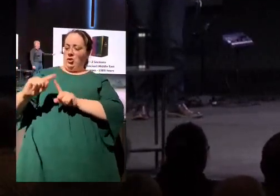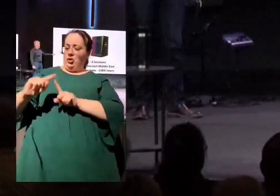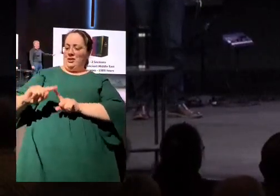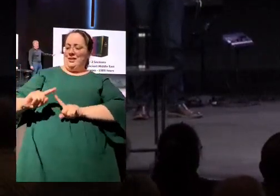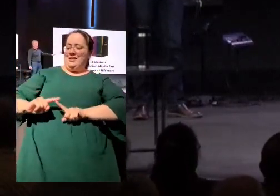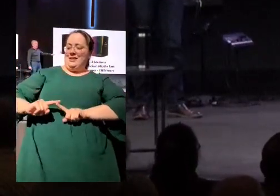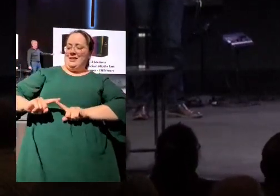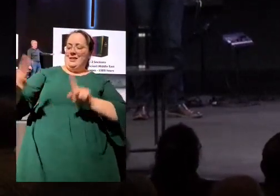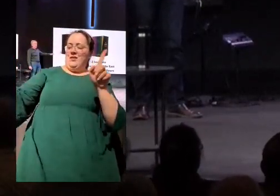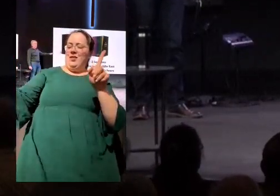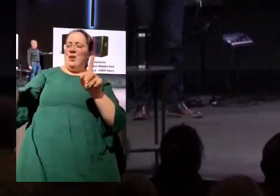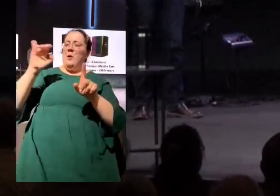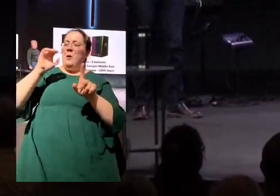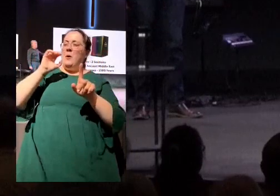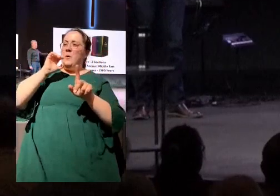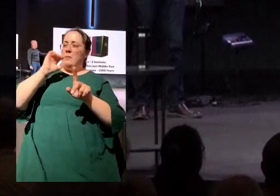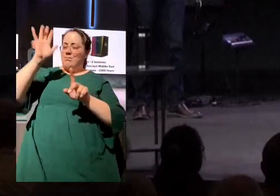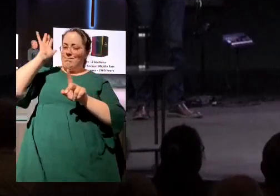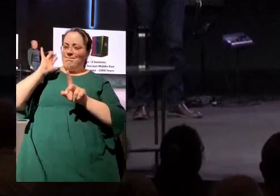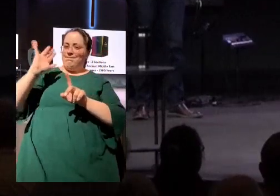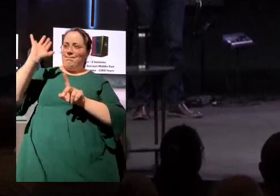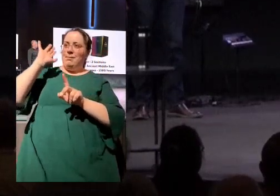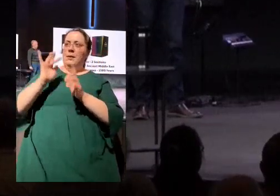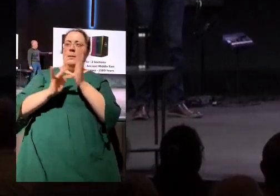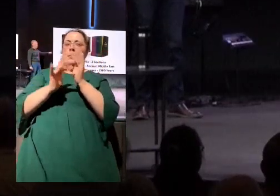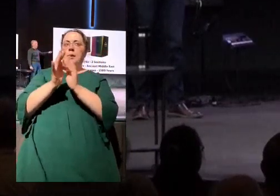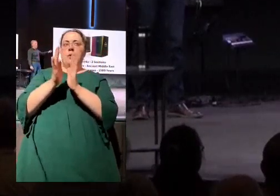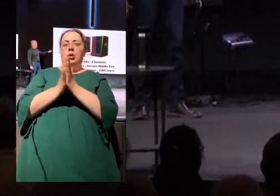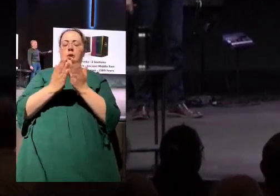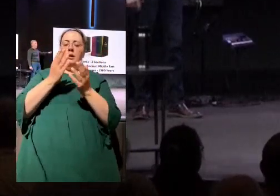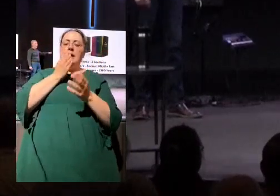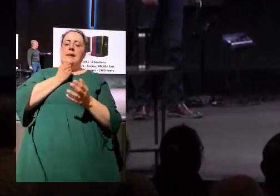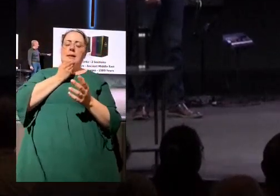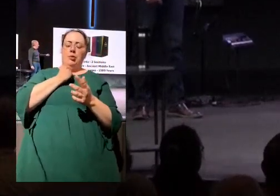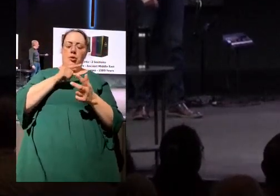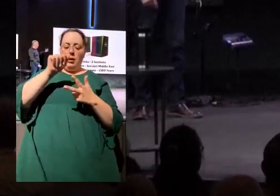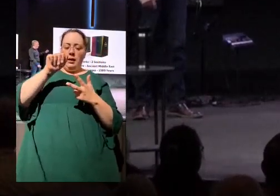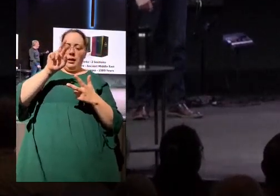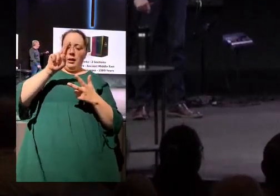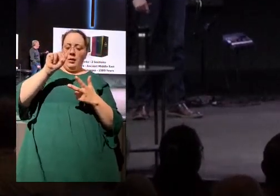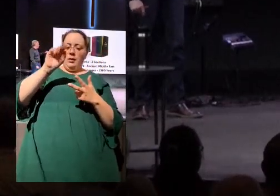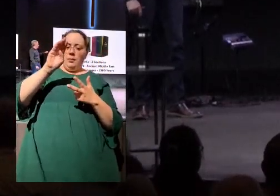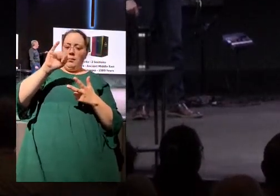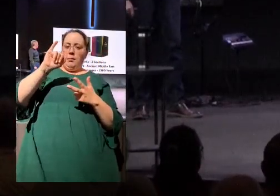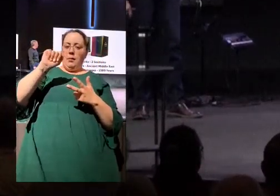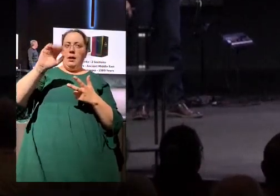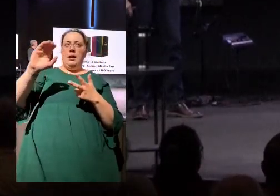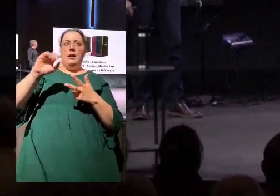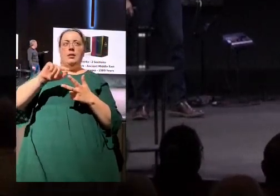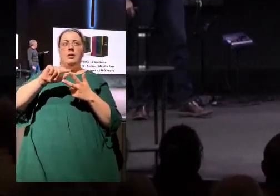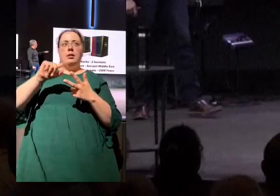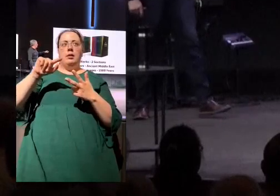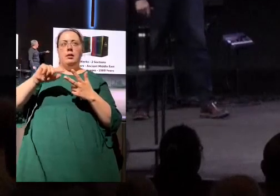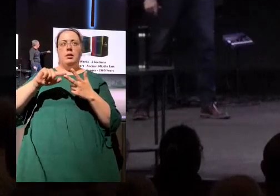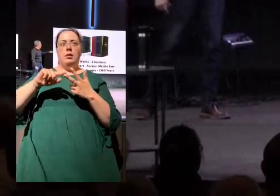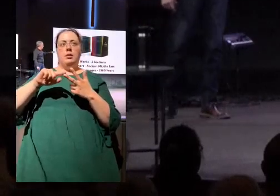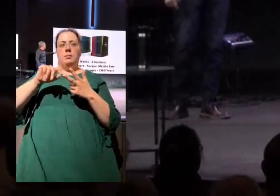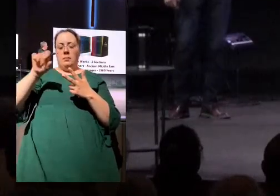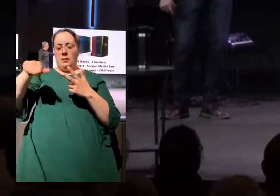languages, biblical Hebrew, biblical Greek, Aramaic, spattering of other some other things, not as big of an